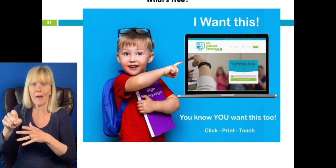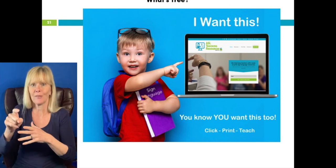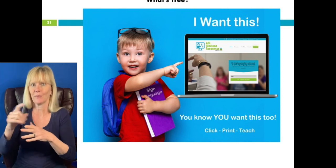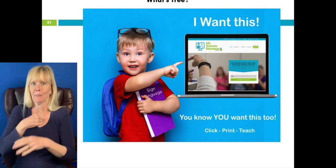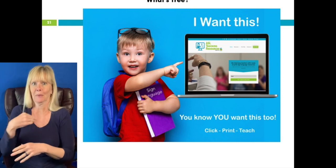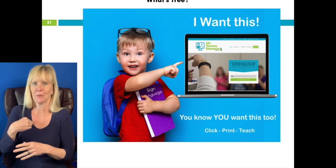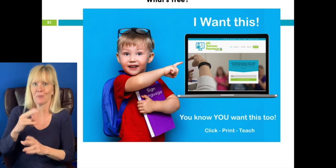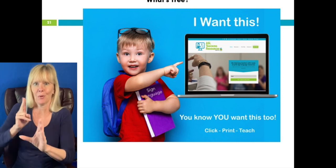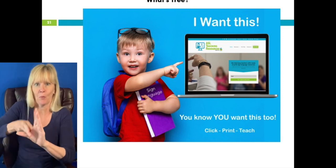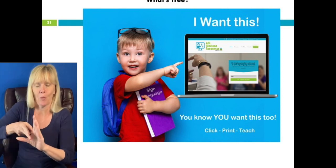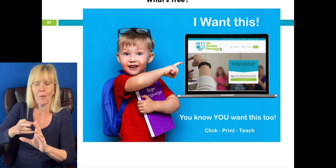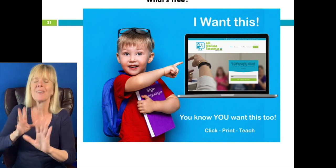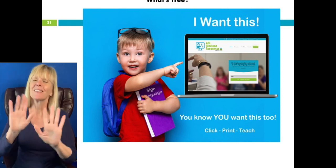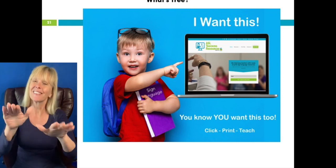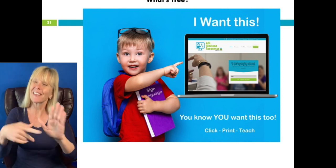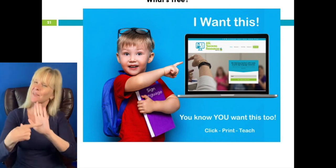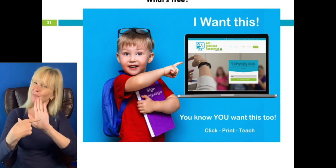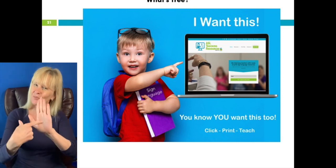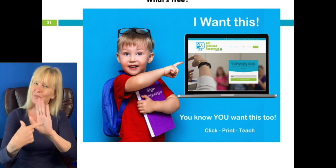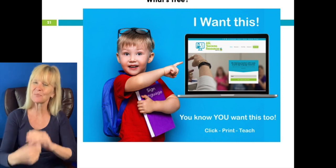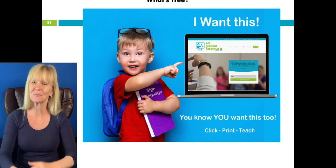memberships? Let me show you.